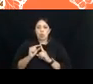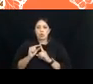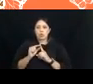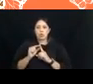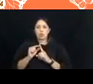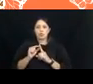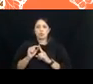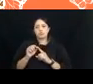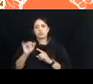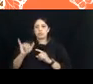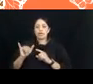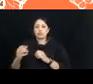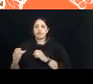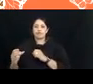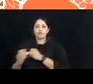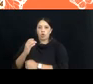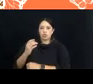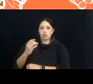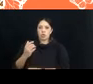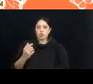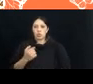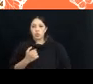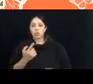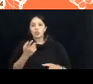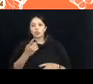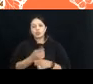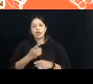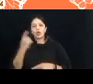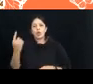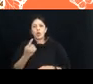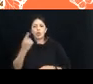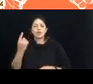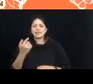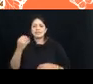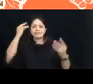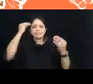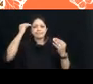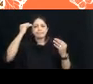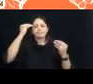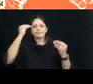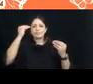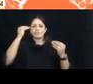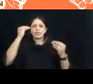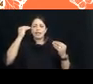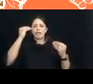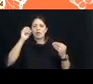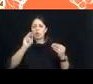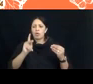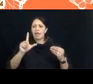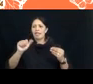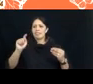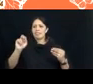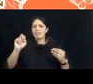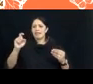on you, right? So always put your critical thinking skills on and say, well, okay, Latinx, that seems to be the